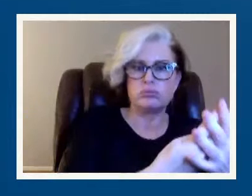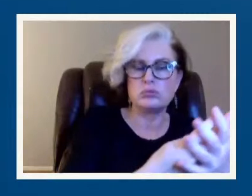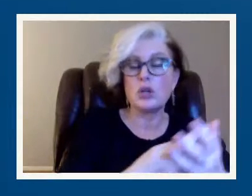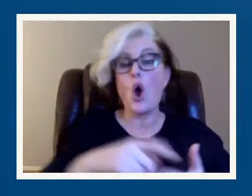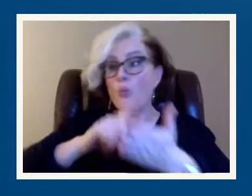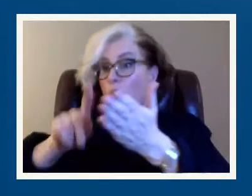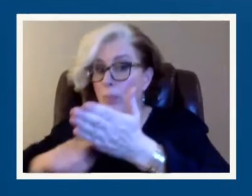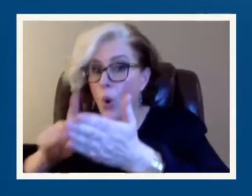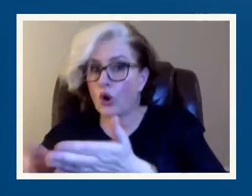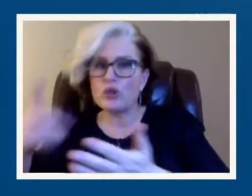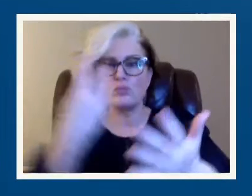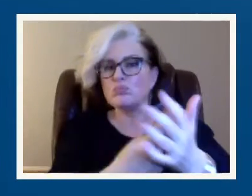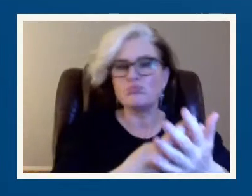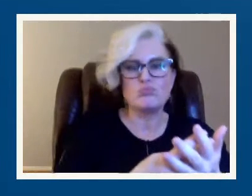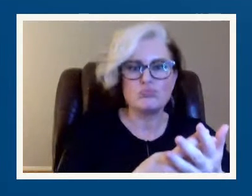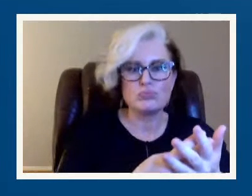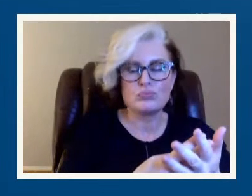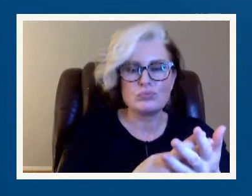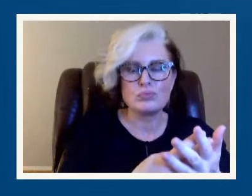if they're not towing the party line.